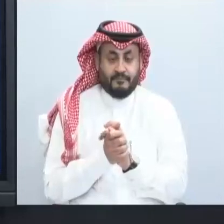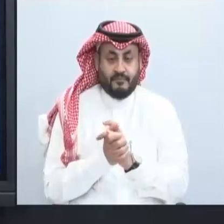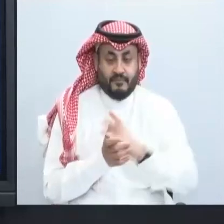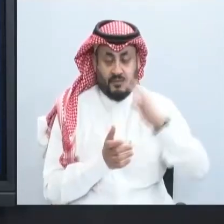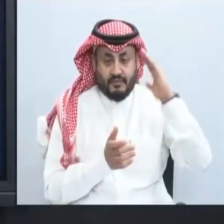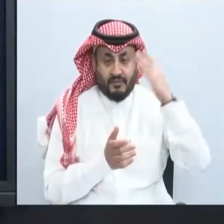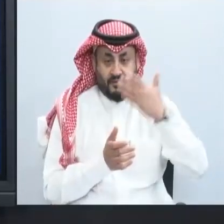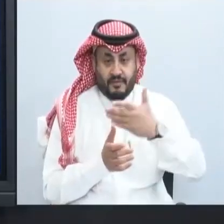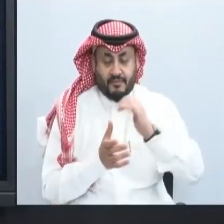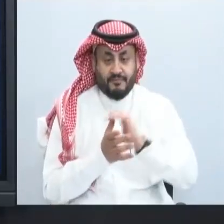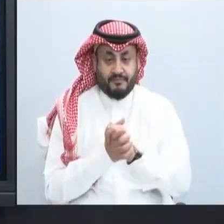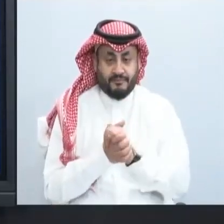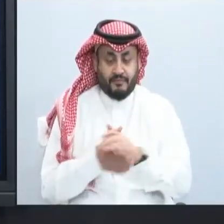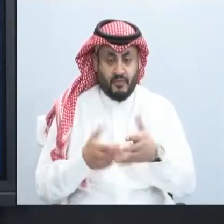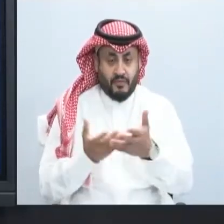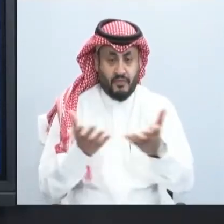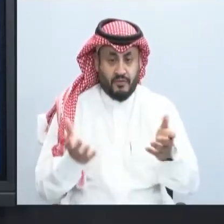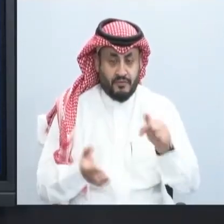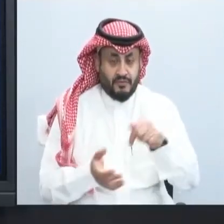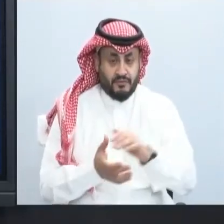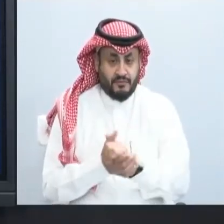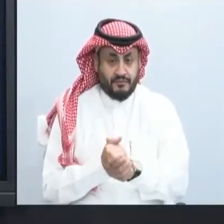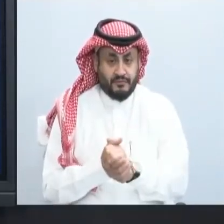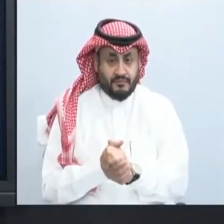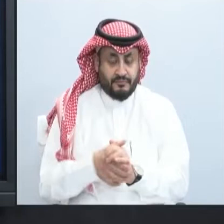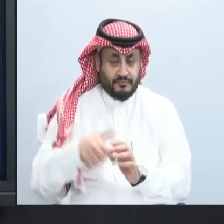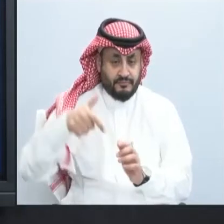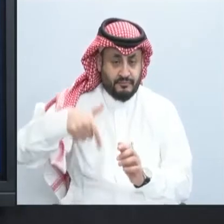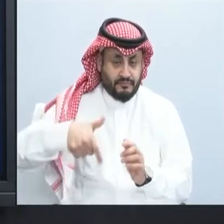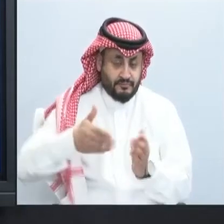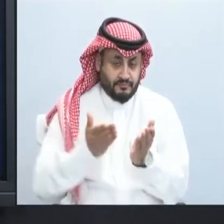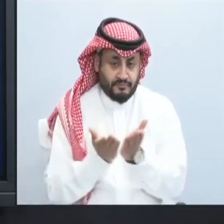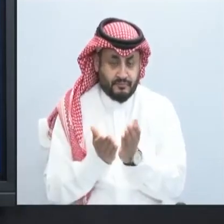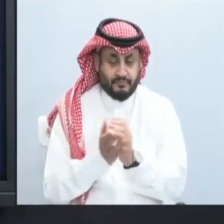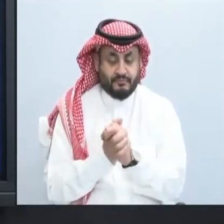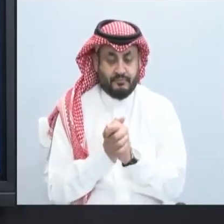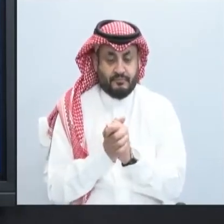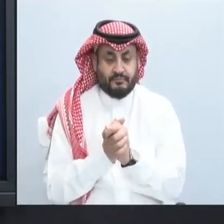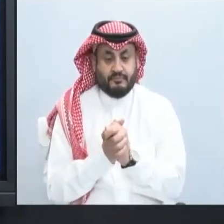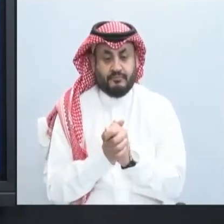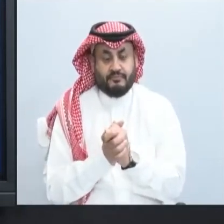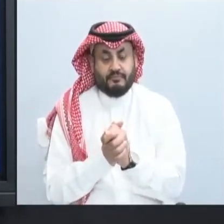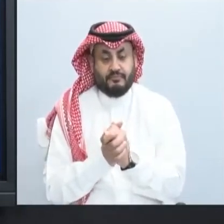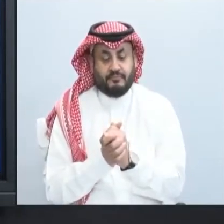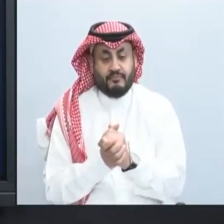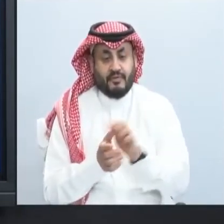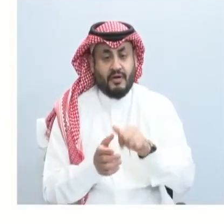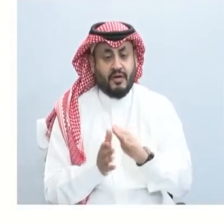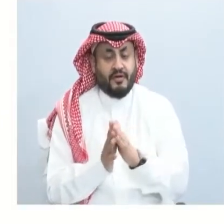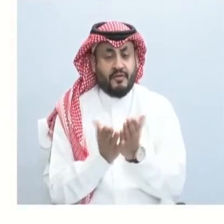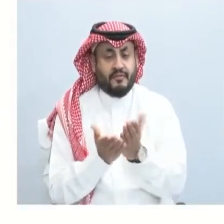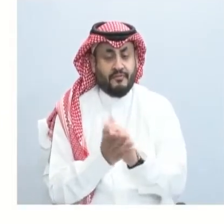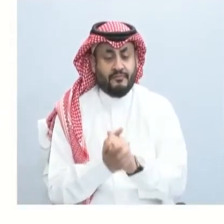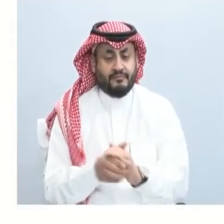Assalamu alaikum wa rahmatullahi wa barakatuh. Welcome everyone in today's class for the sixth elementary grade. Our textbook